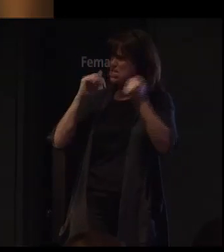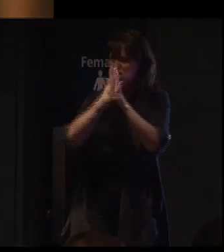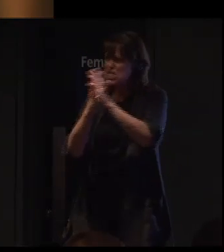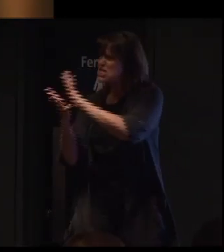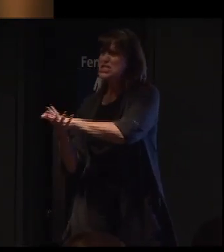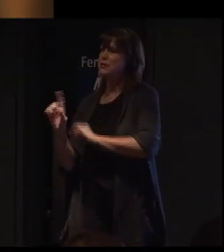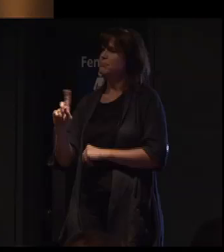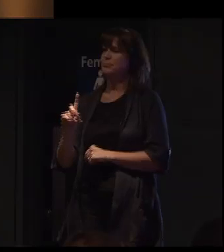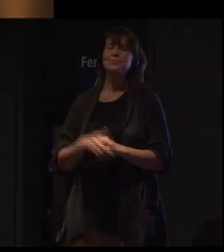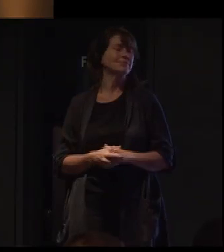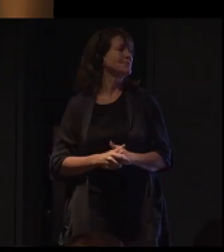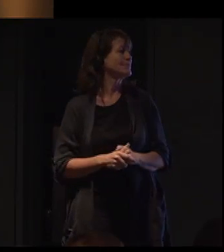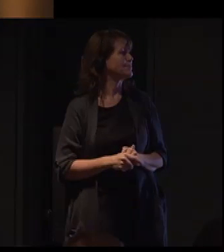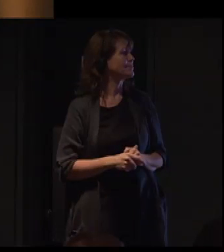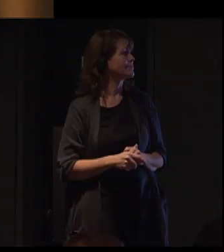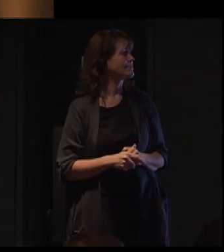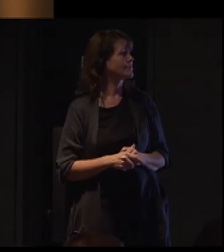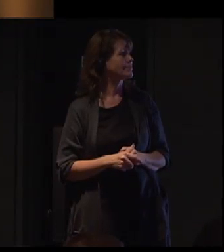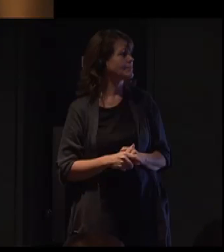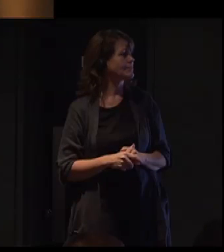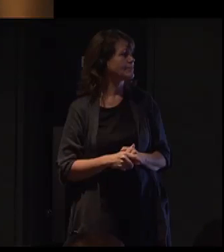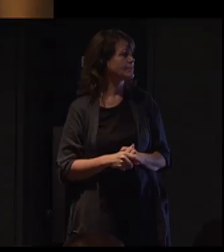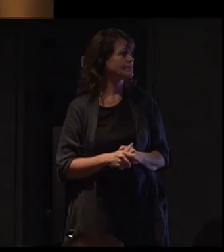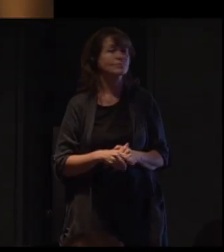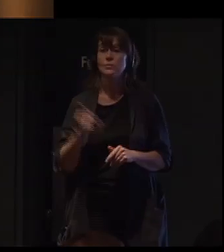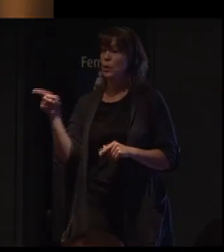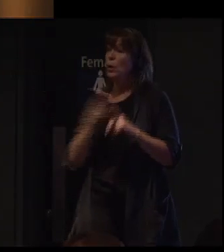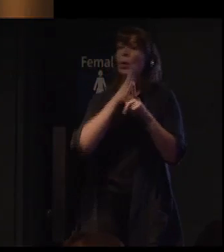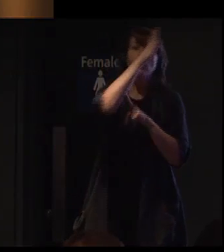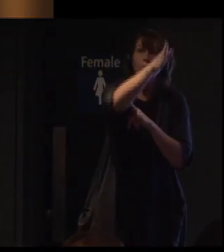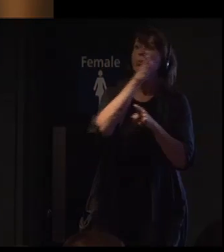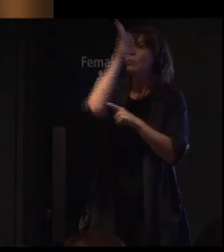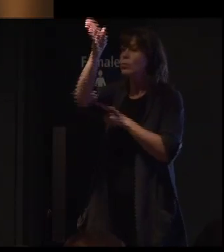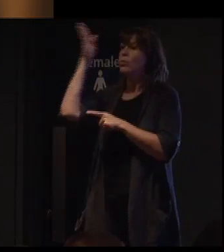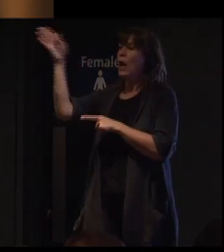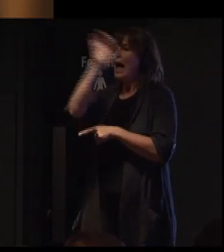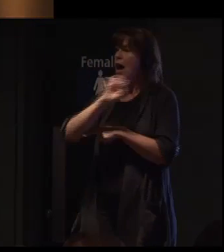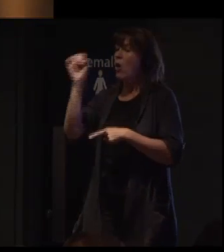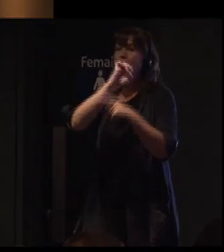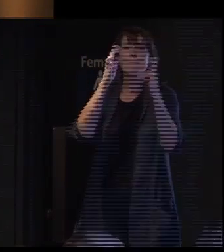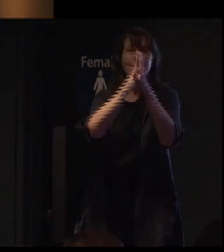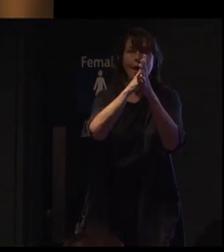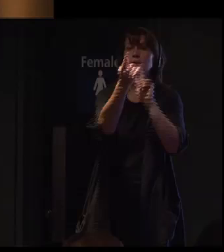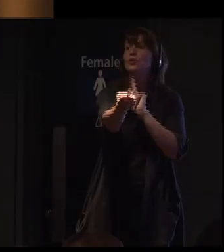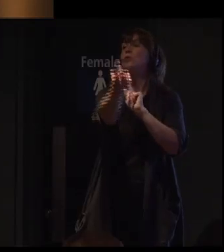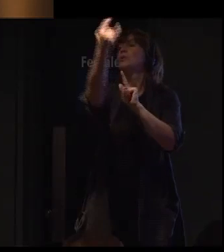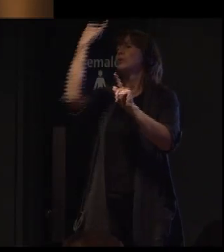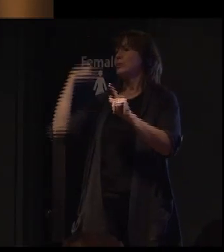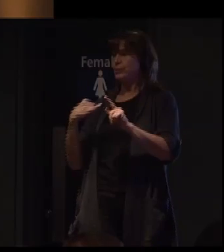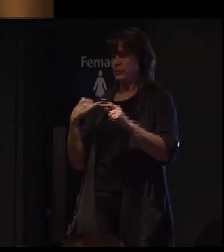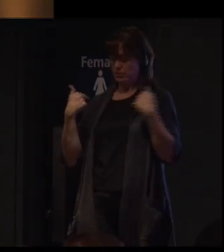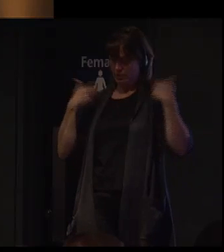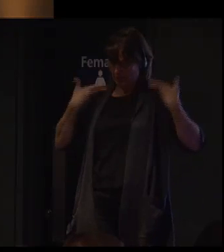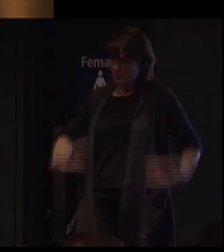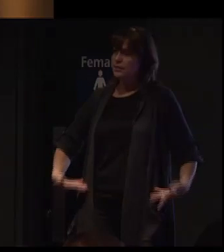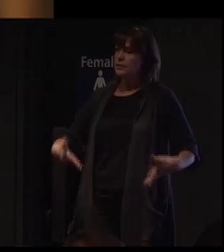All we want to achieve is that people are able to visit European matches and return home in the same